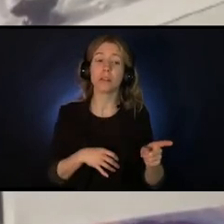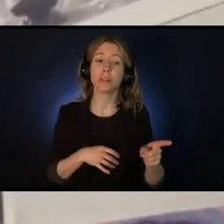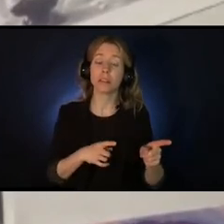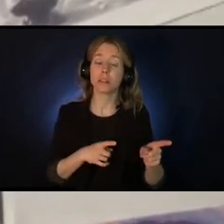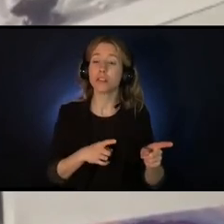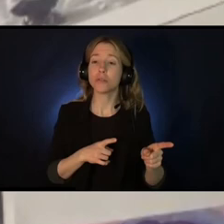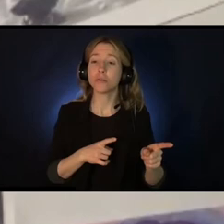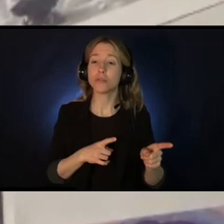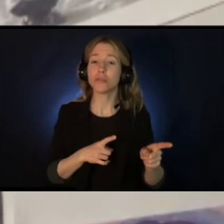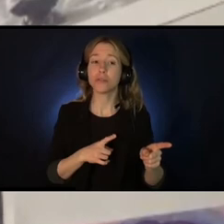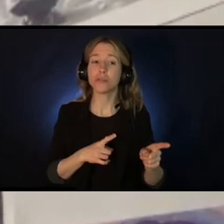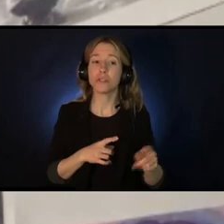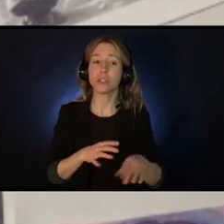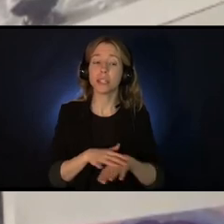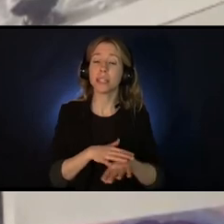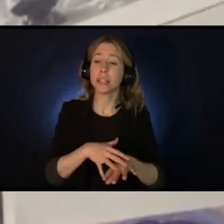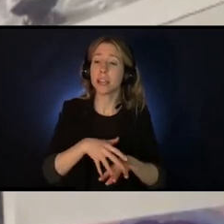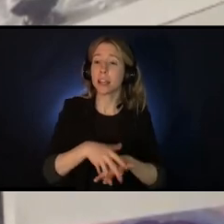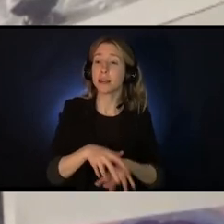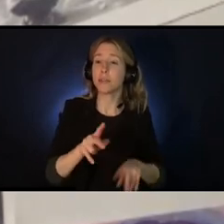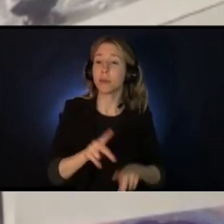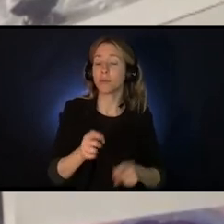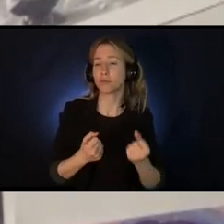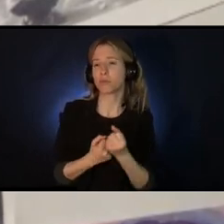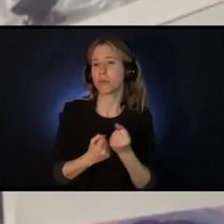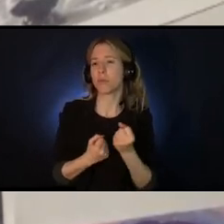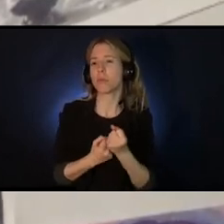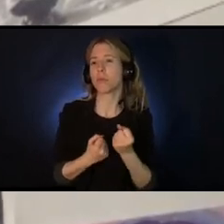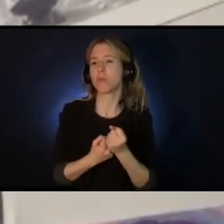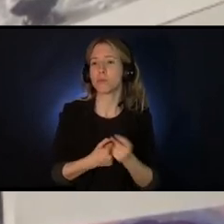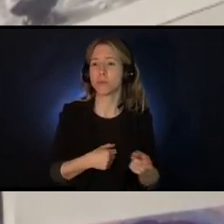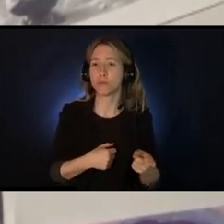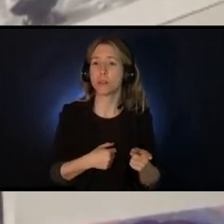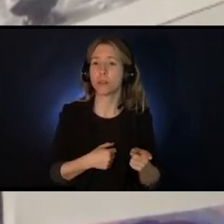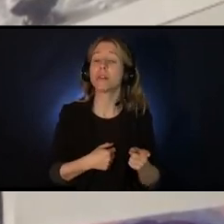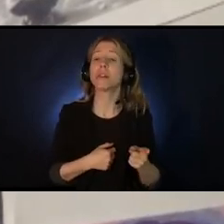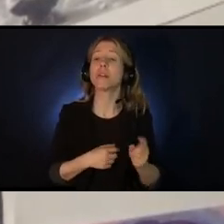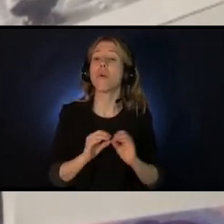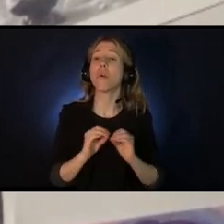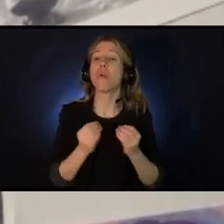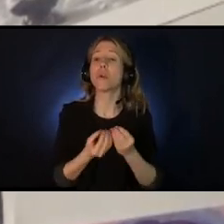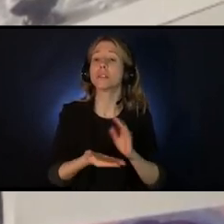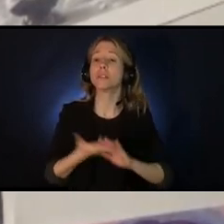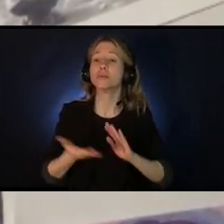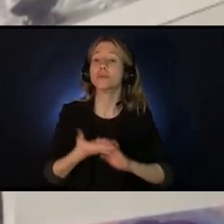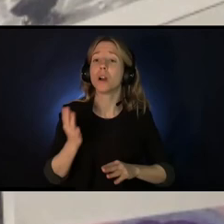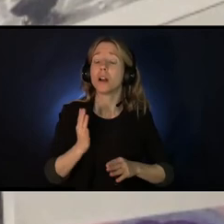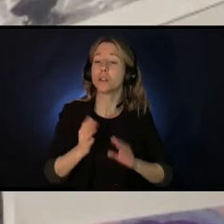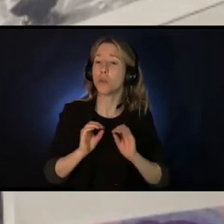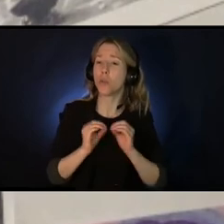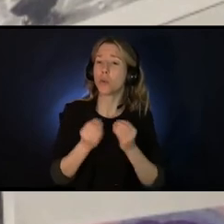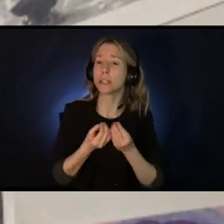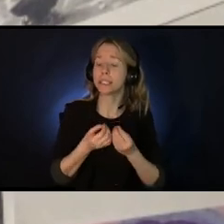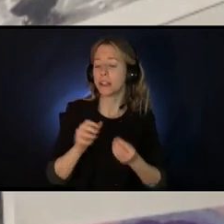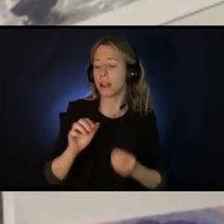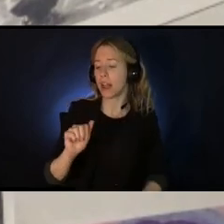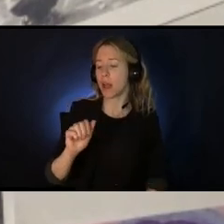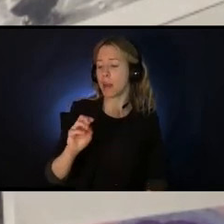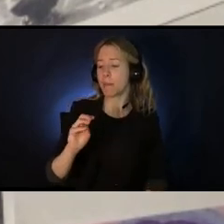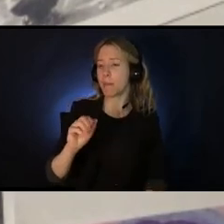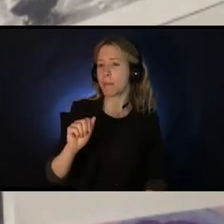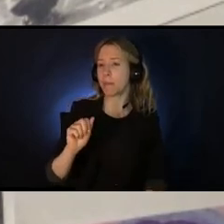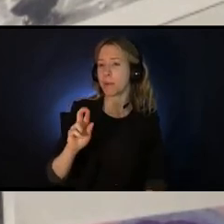work and runs a organization called Amerinda. Okay, it